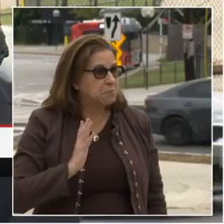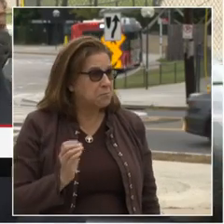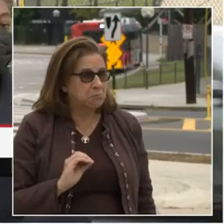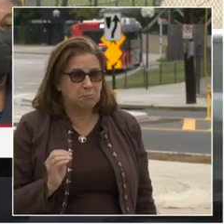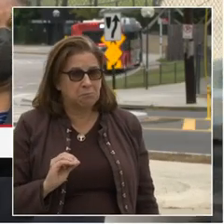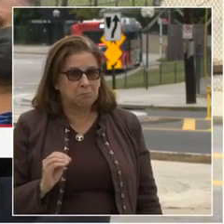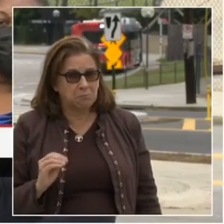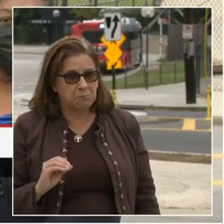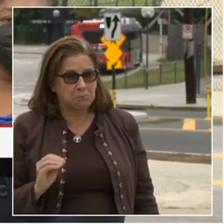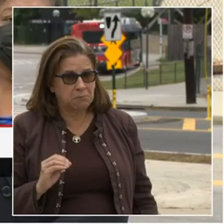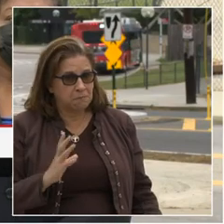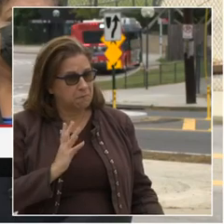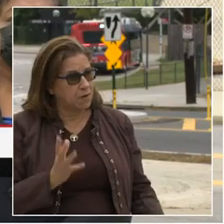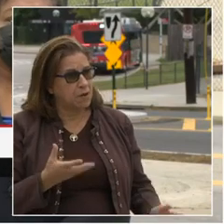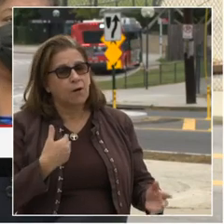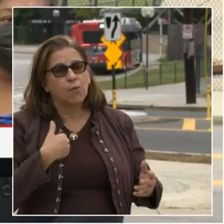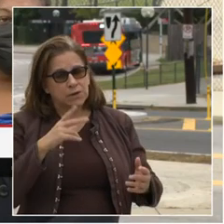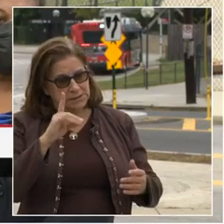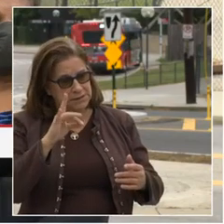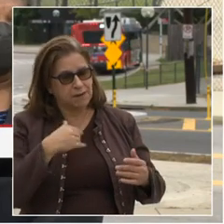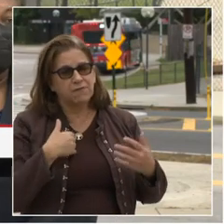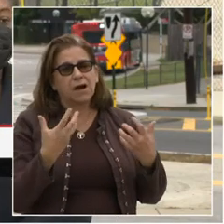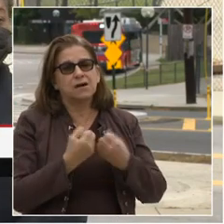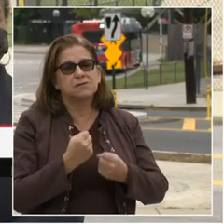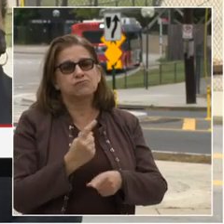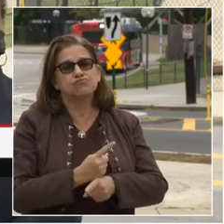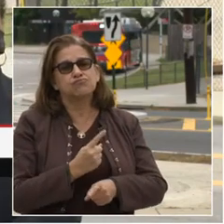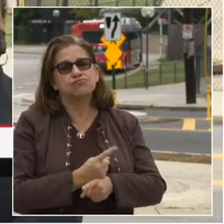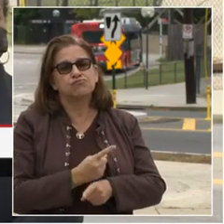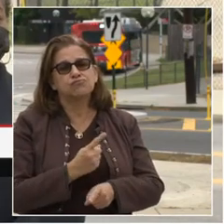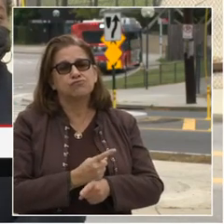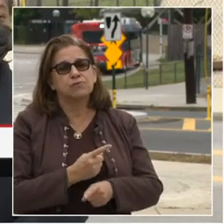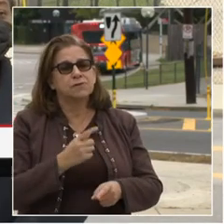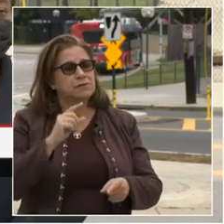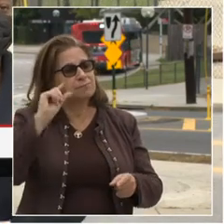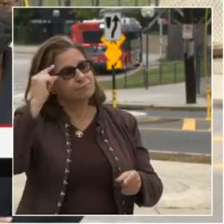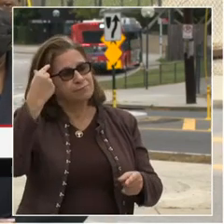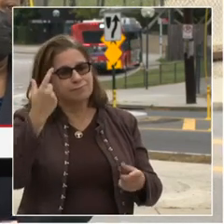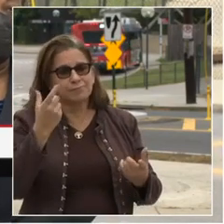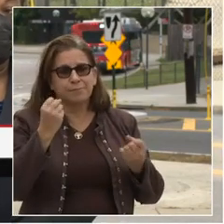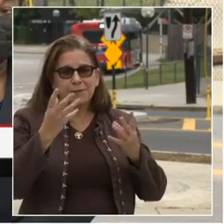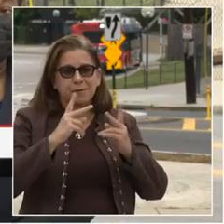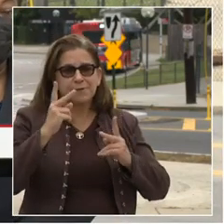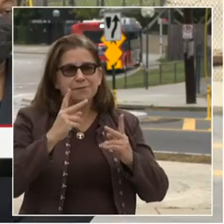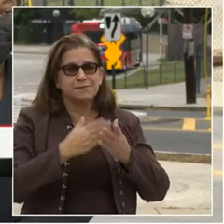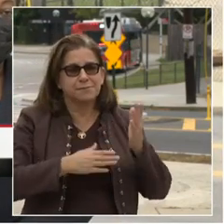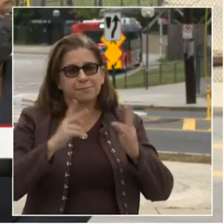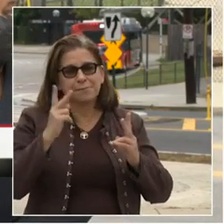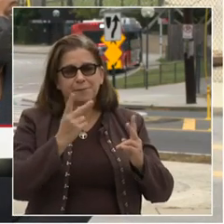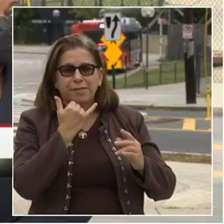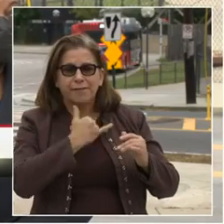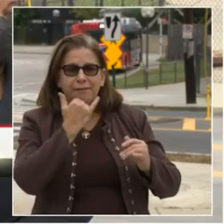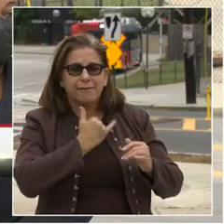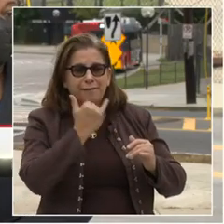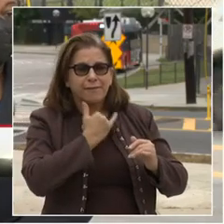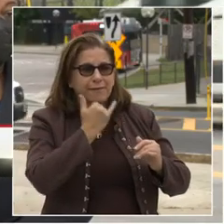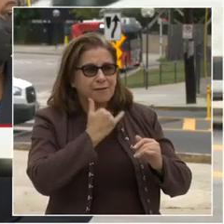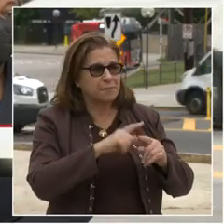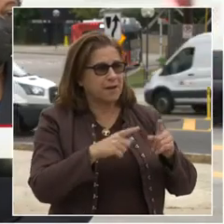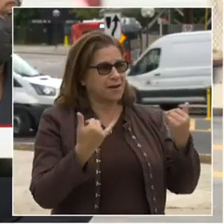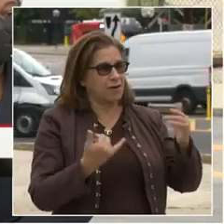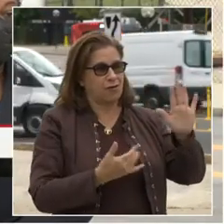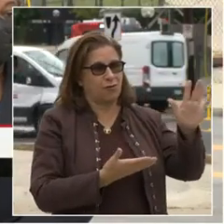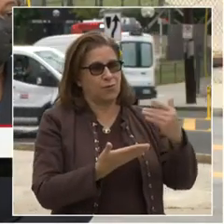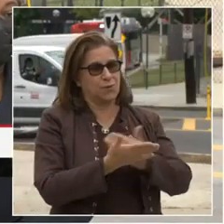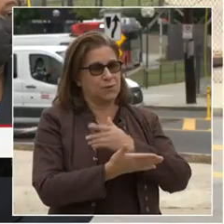intersections, pedestrians getting hit because of idiots speeding. We want the traffic measures, but the design of how it's being done is